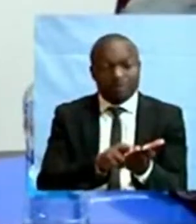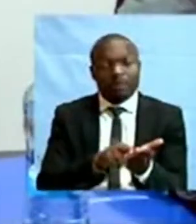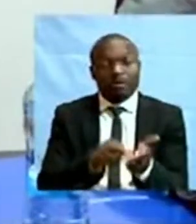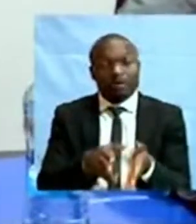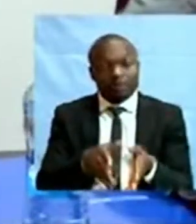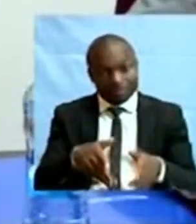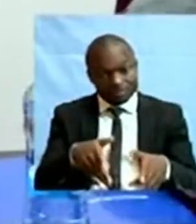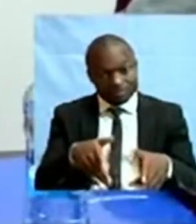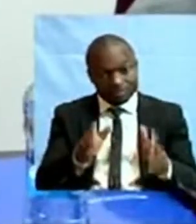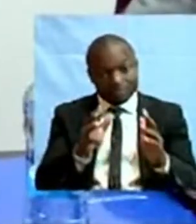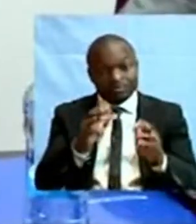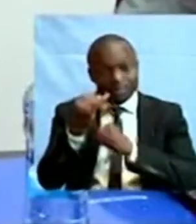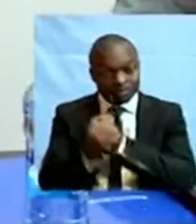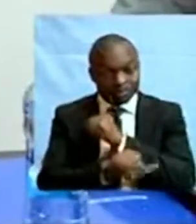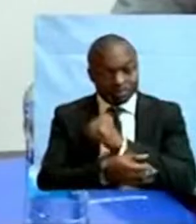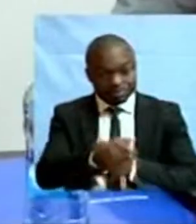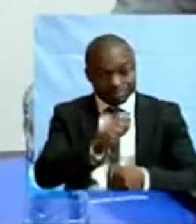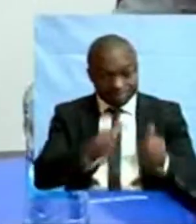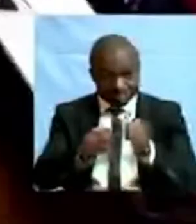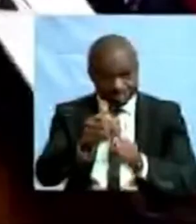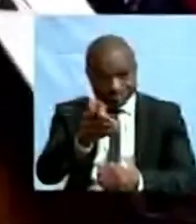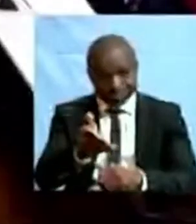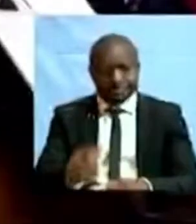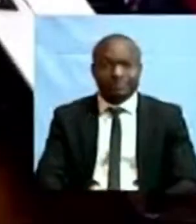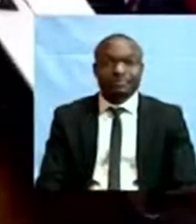themselves, starting from the far end.